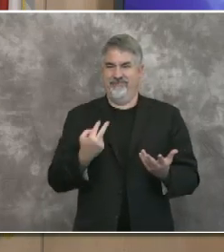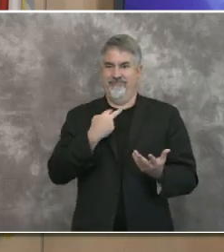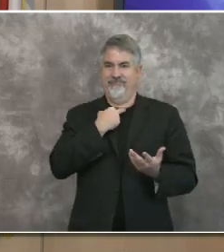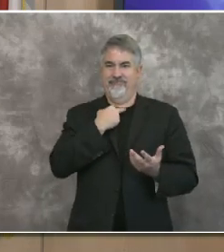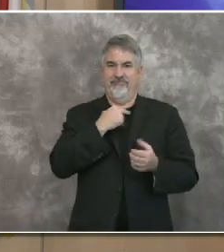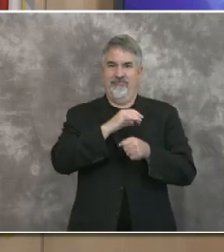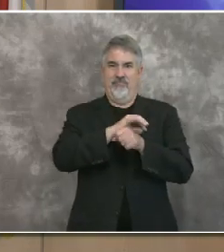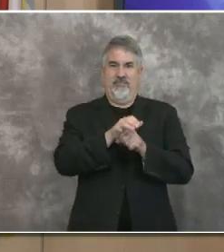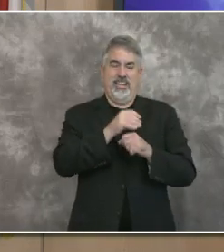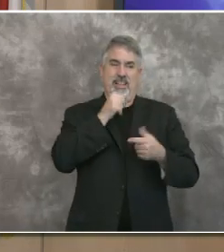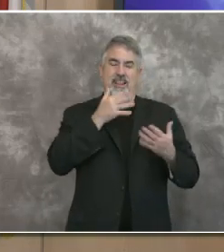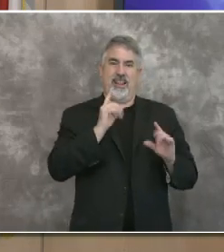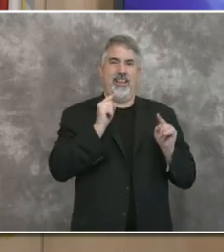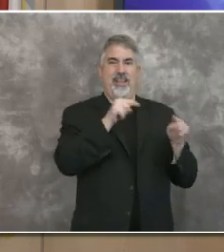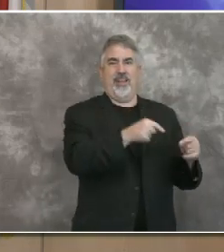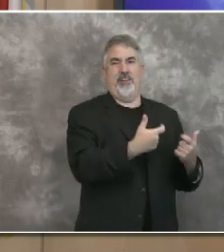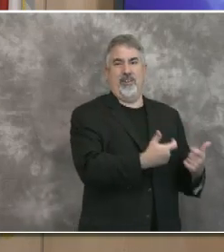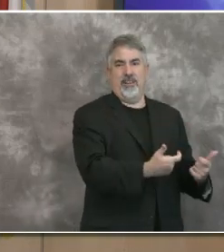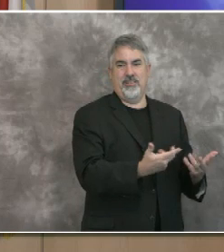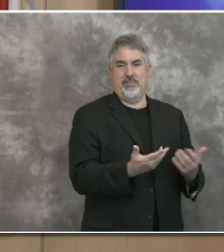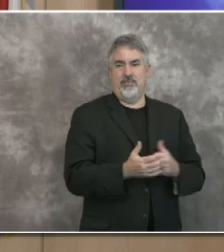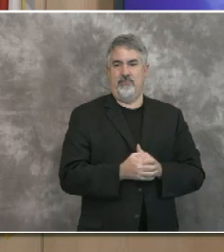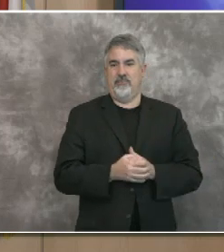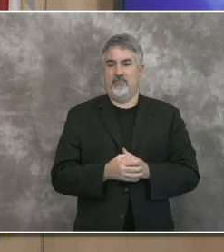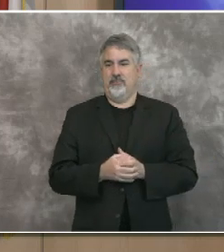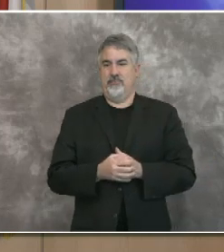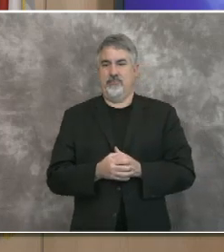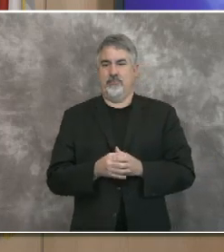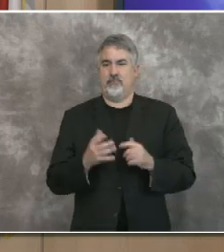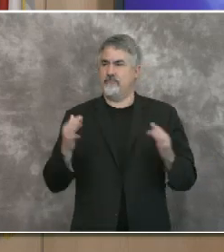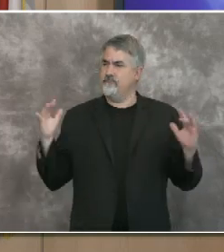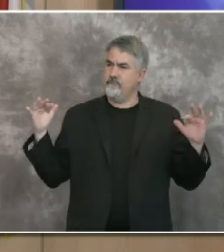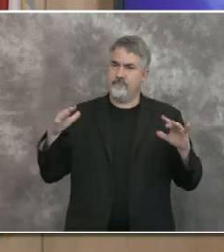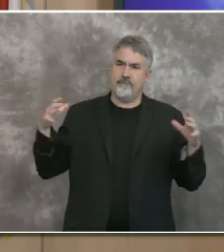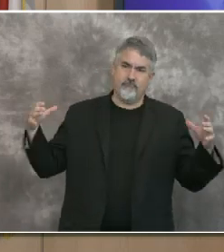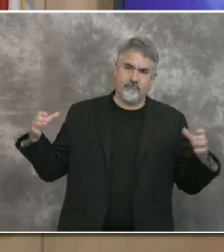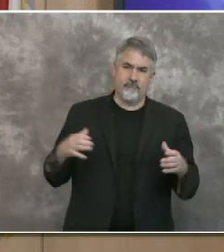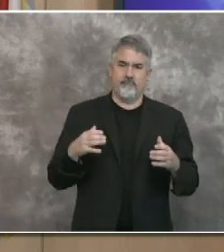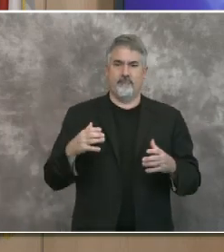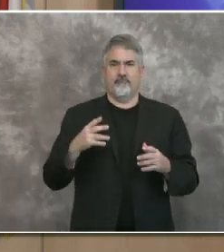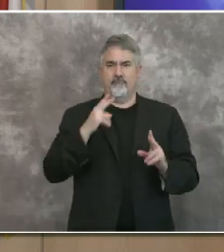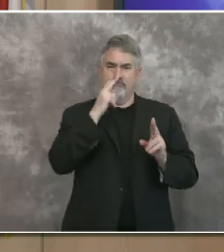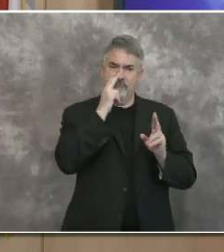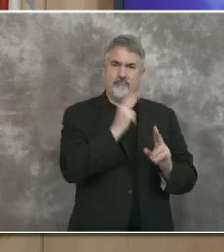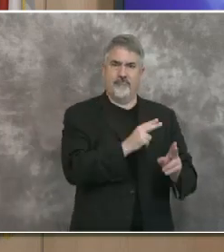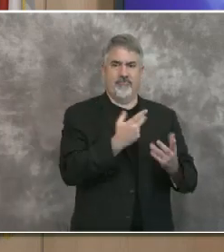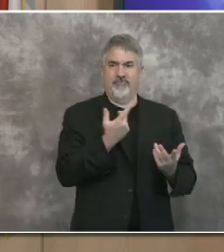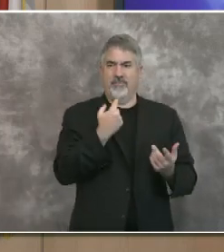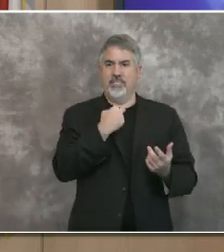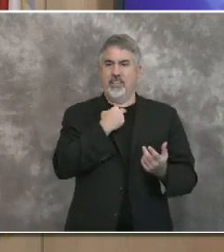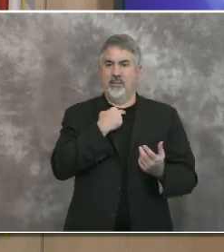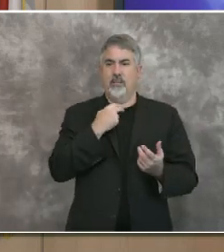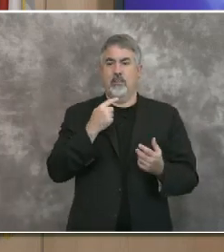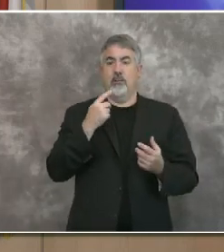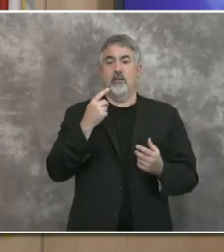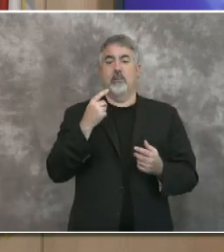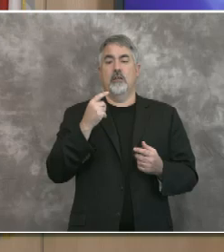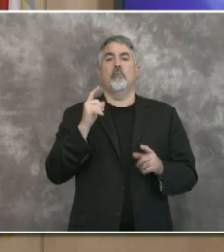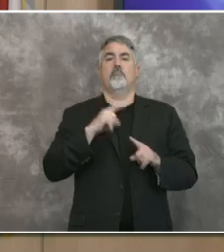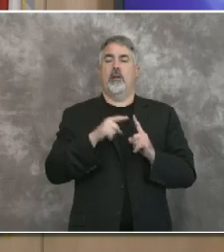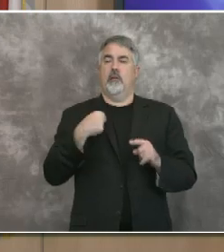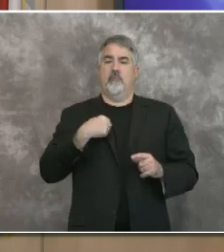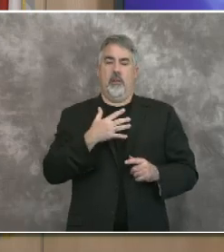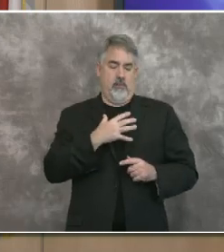COVID-19 era that we're in, we couldn't stage a large gathering, but I can assure you I was there in spirit. Our law enforcement